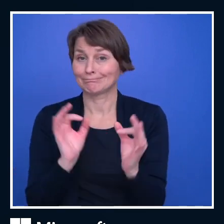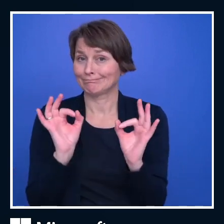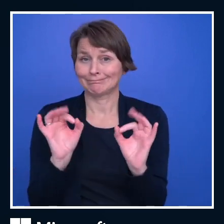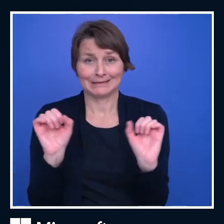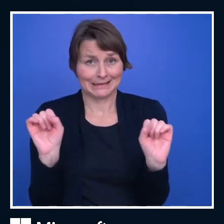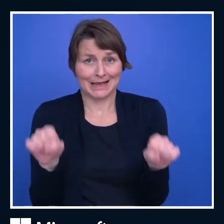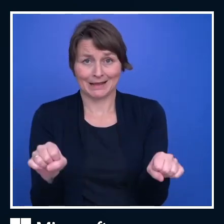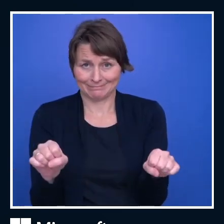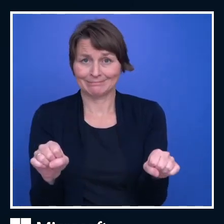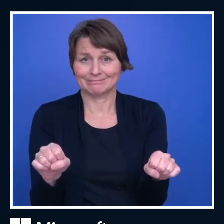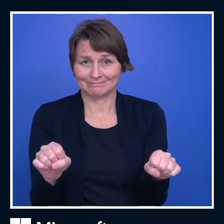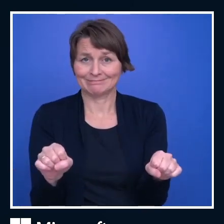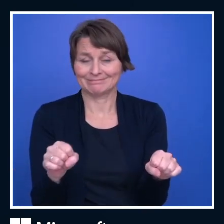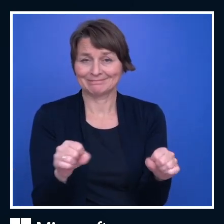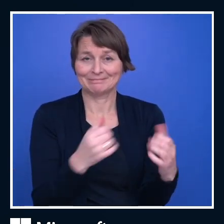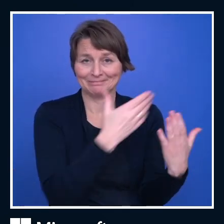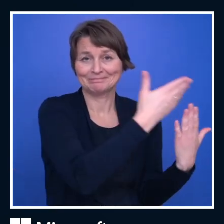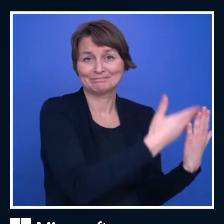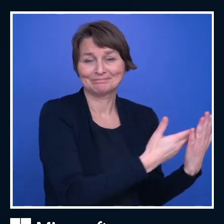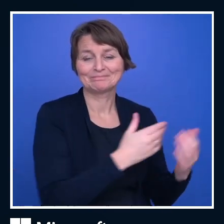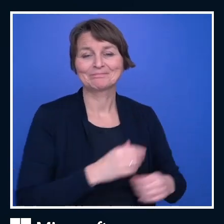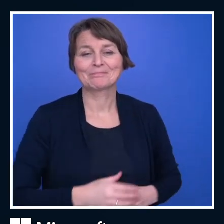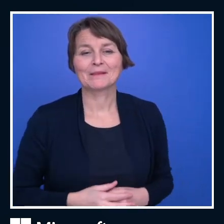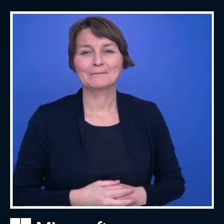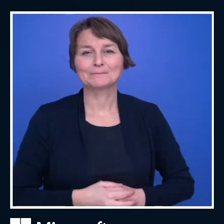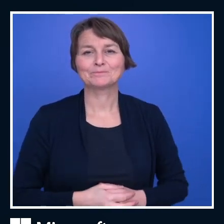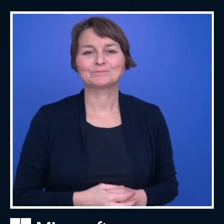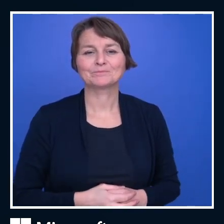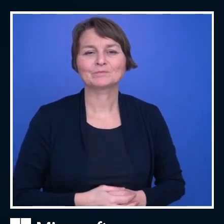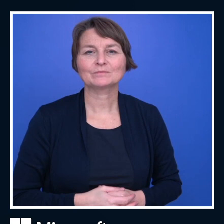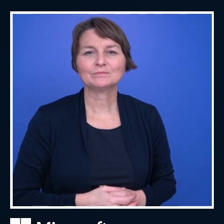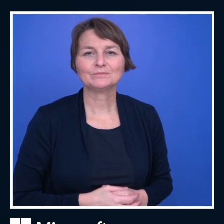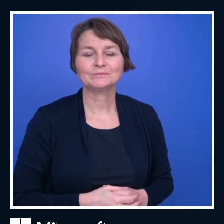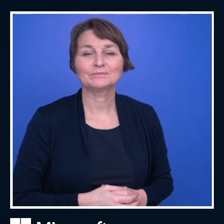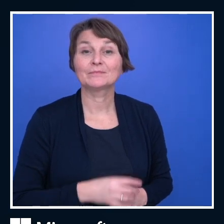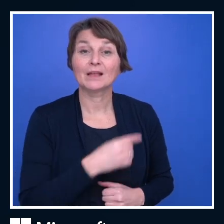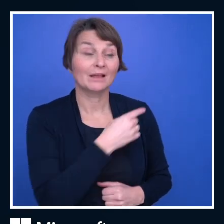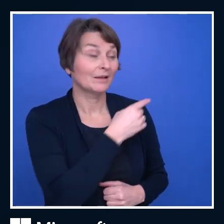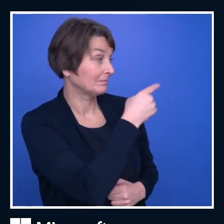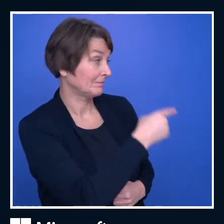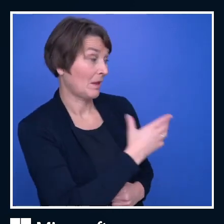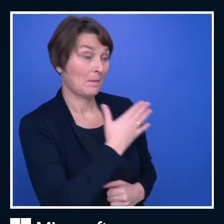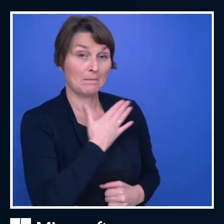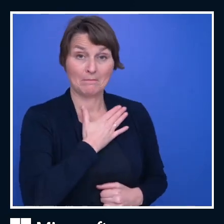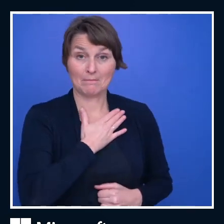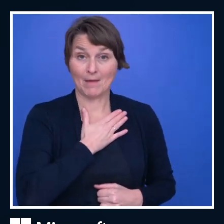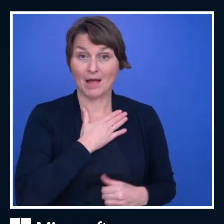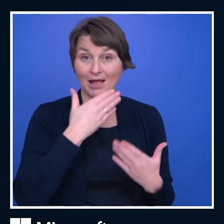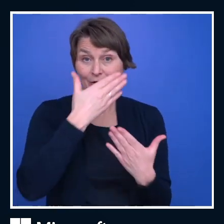translate text. In my case here in this demo, all my documents are in English, so I don't need to do any